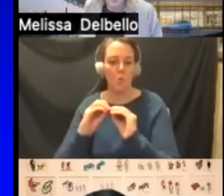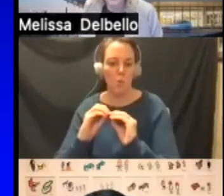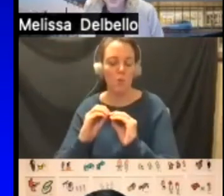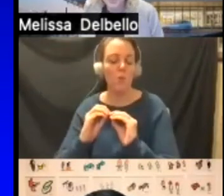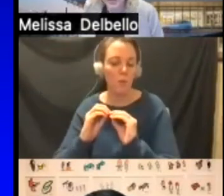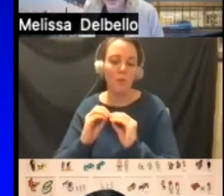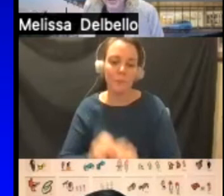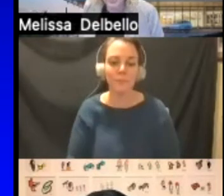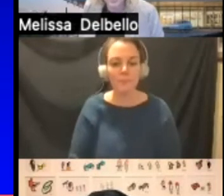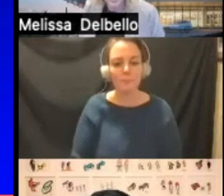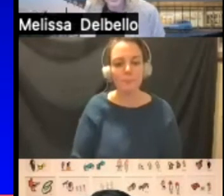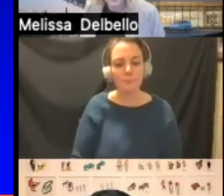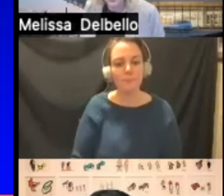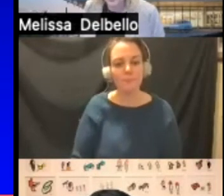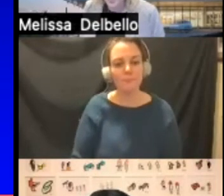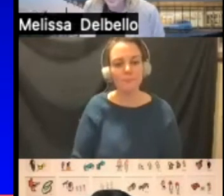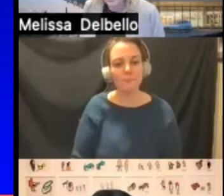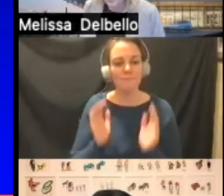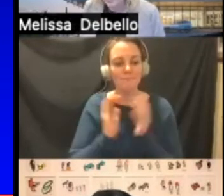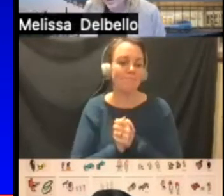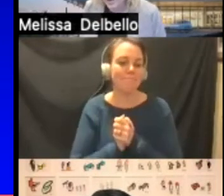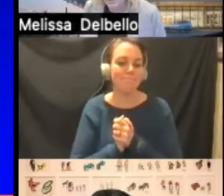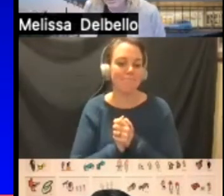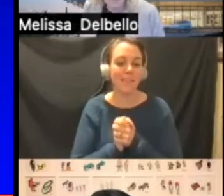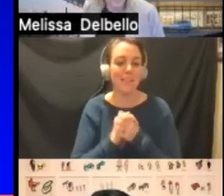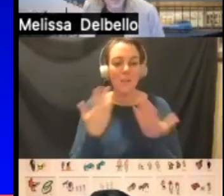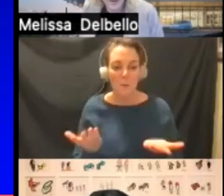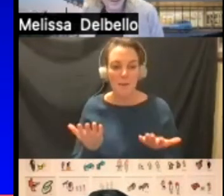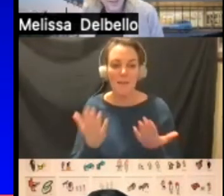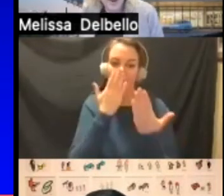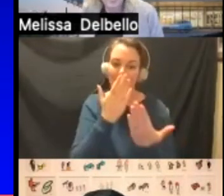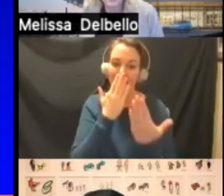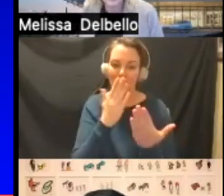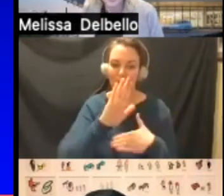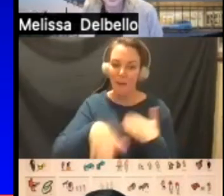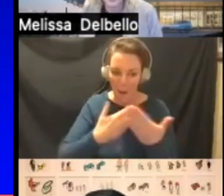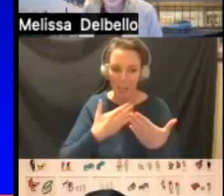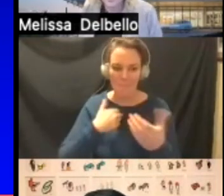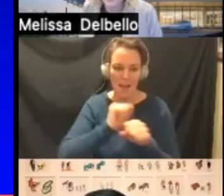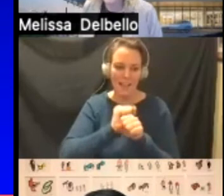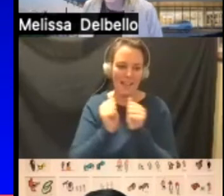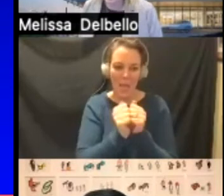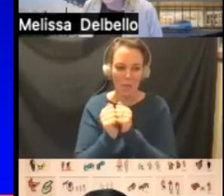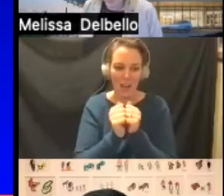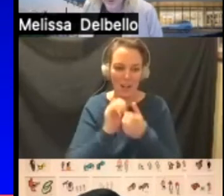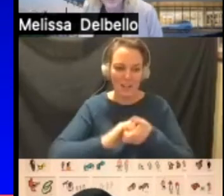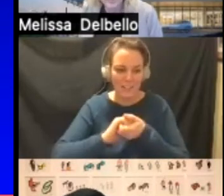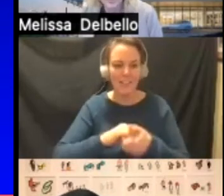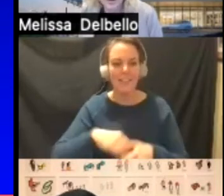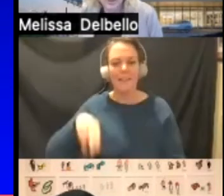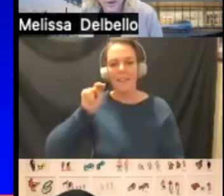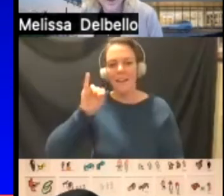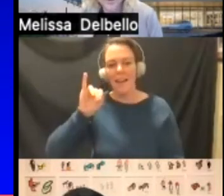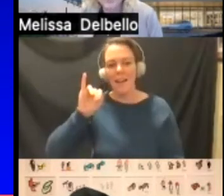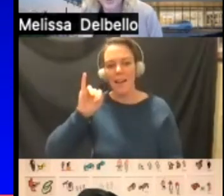clinical manifestations? So with that, I want to thank all of my collaborators and NIMH who supported most